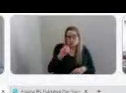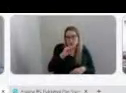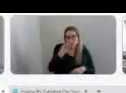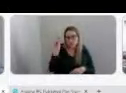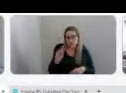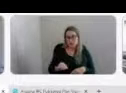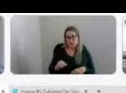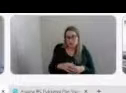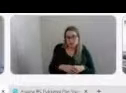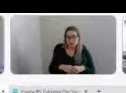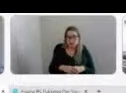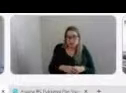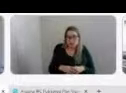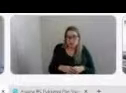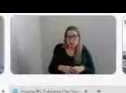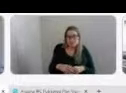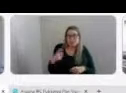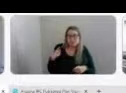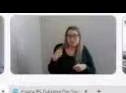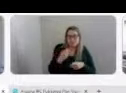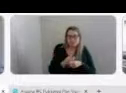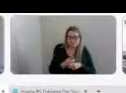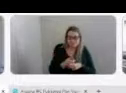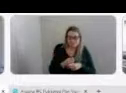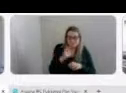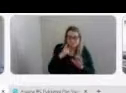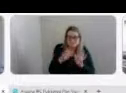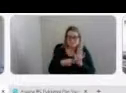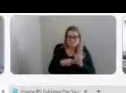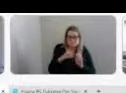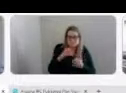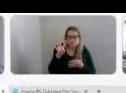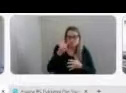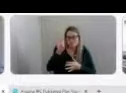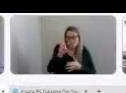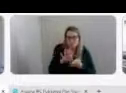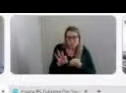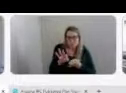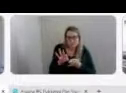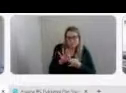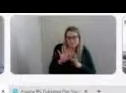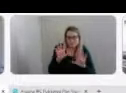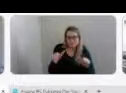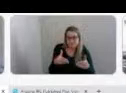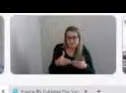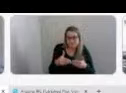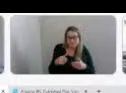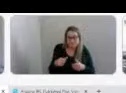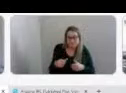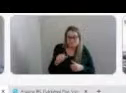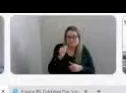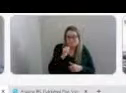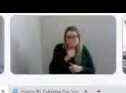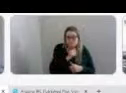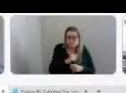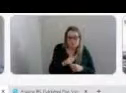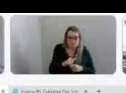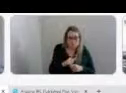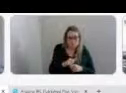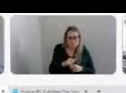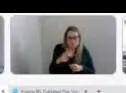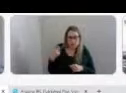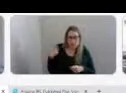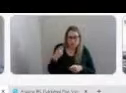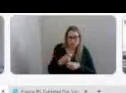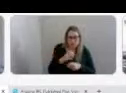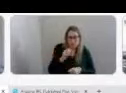hispanics santa cruz county has been identified by census to be the most concentrated population of hispanics in arizona the hispanic society